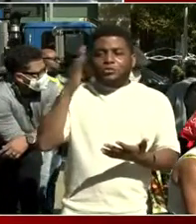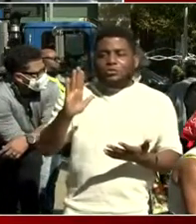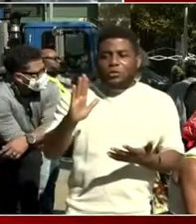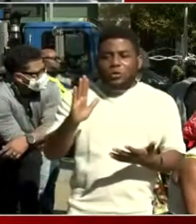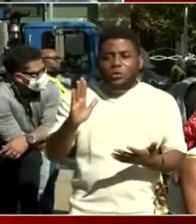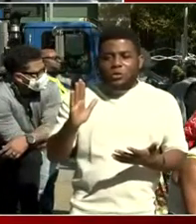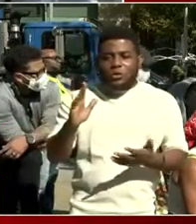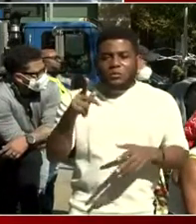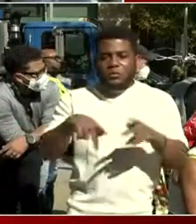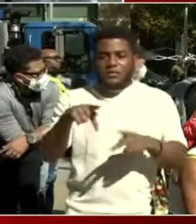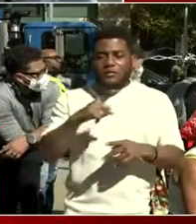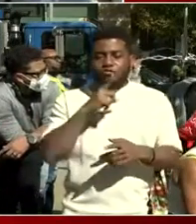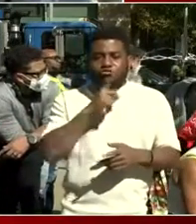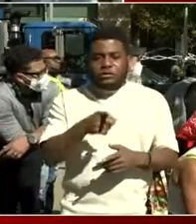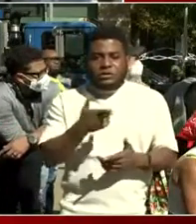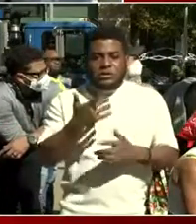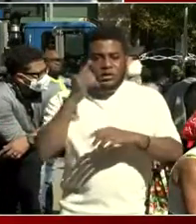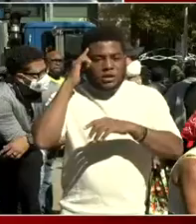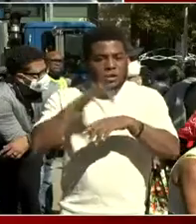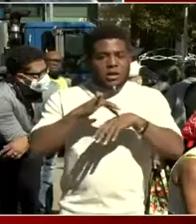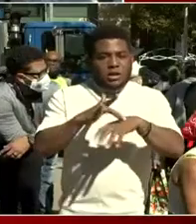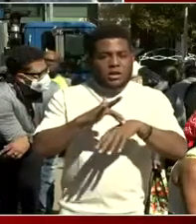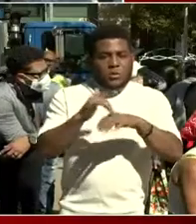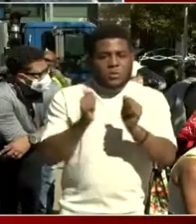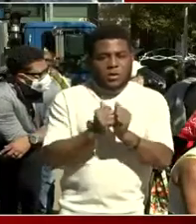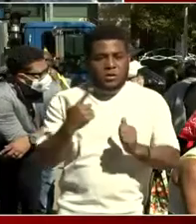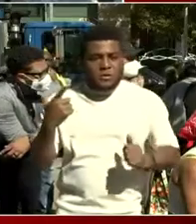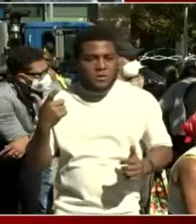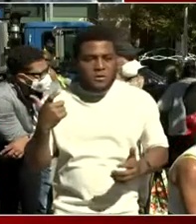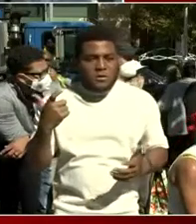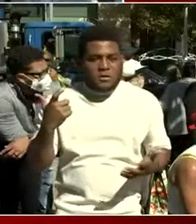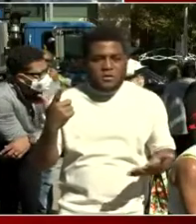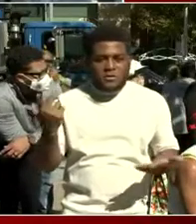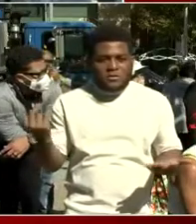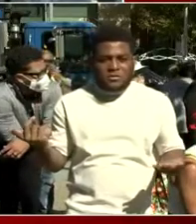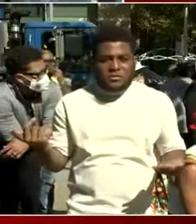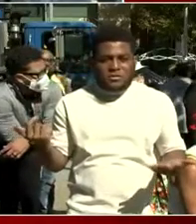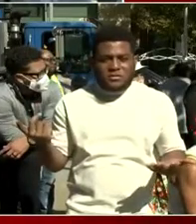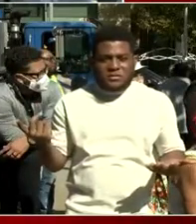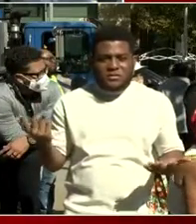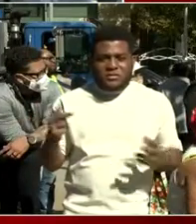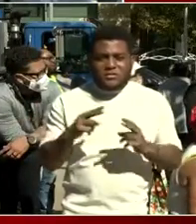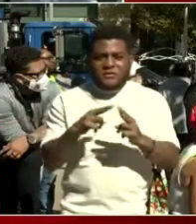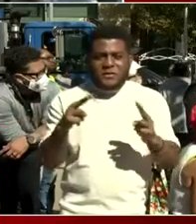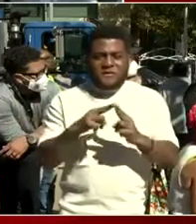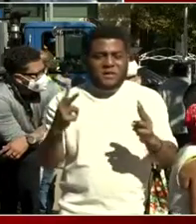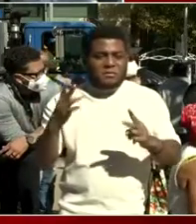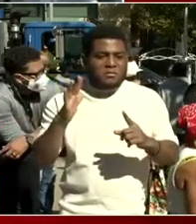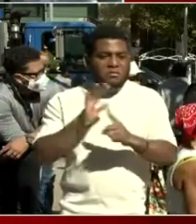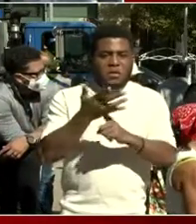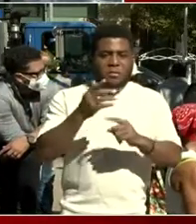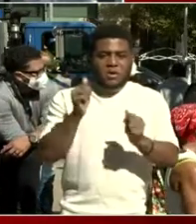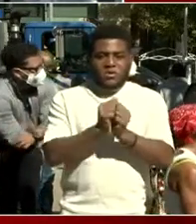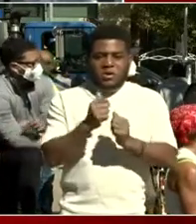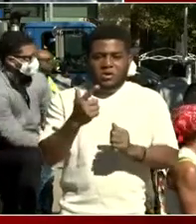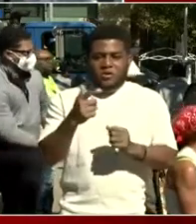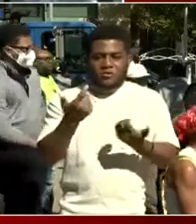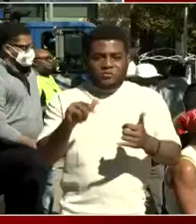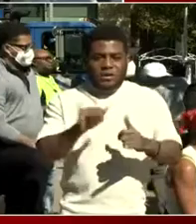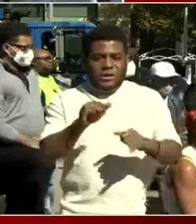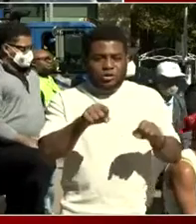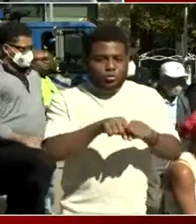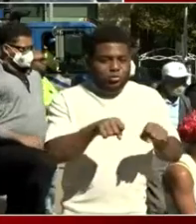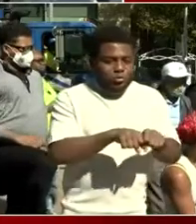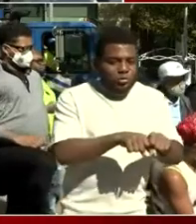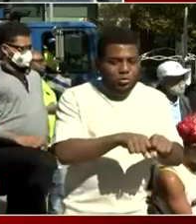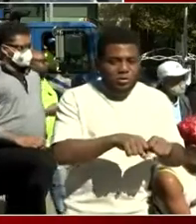guns. Sometimes what we're seeing in community, as popular as a Jordan tennis shoe is, you have firearms that are that popular,